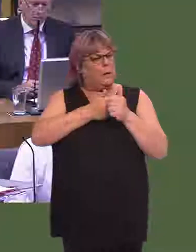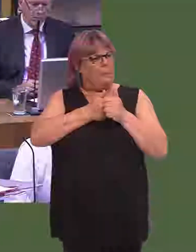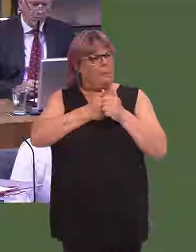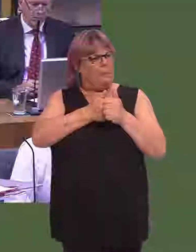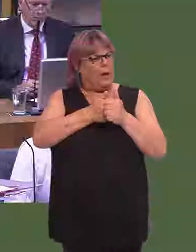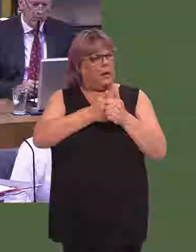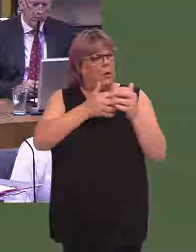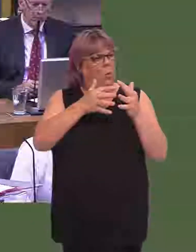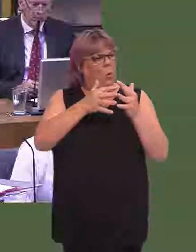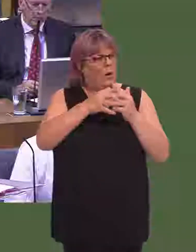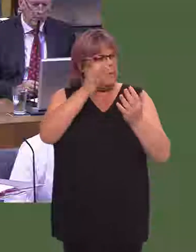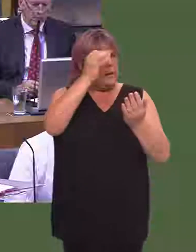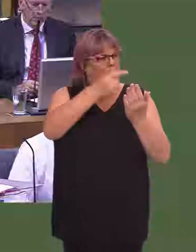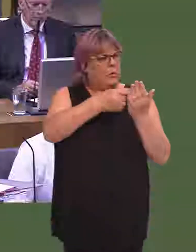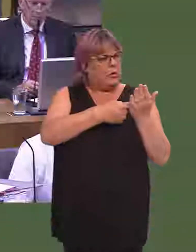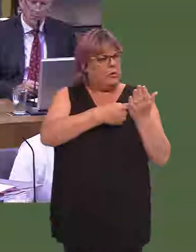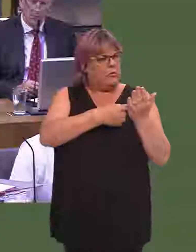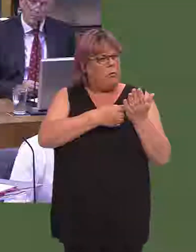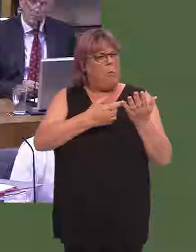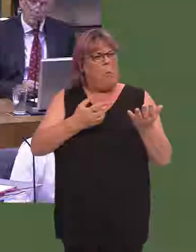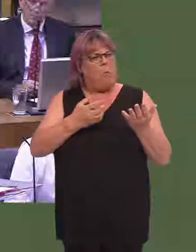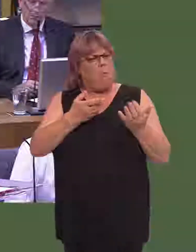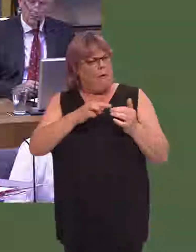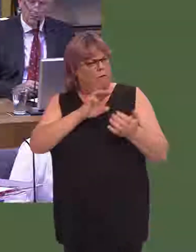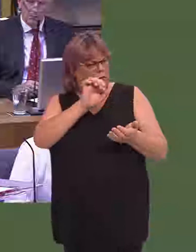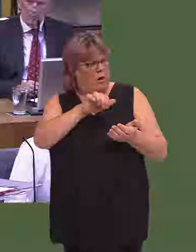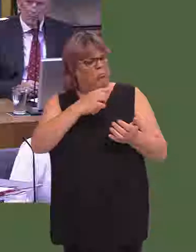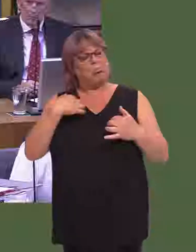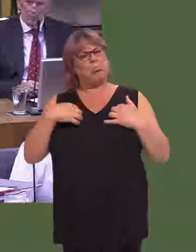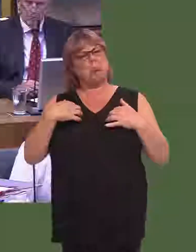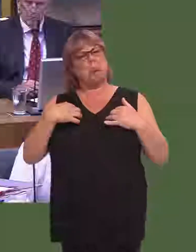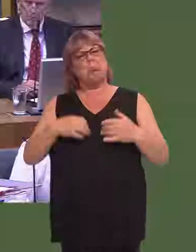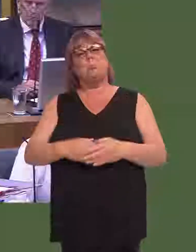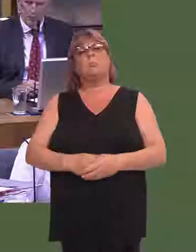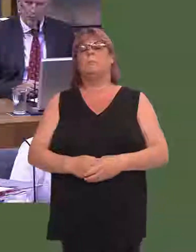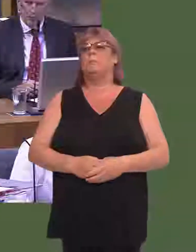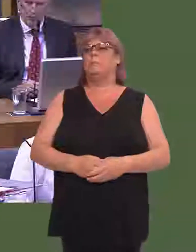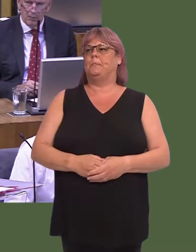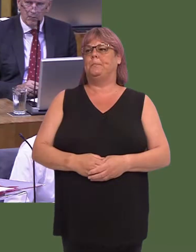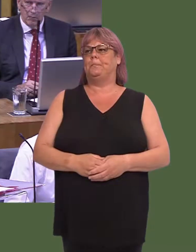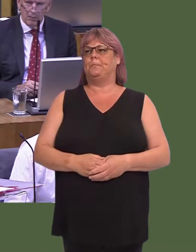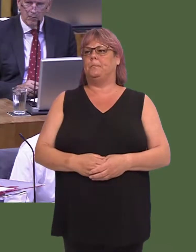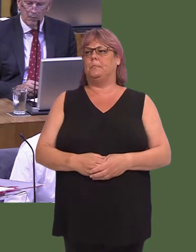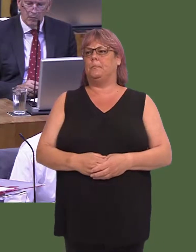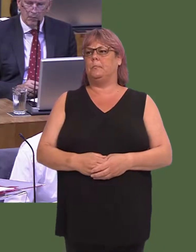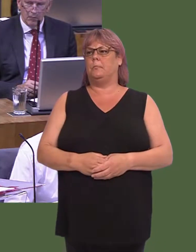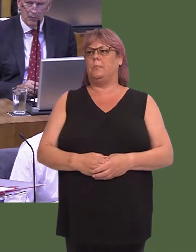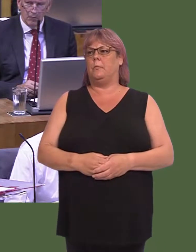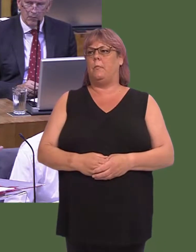in the Williams Commission in terms of local government reform. If that is the case, that's interesting. But we have